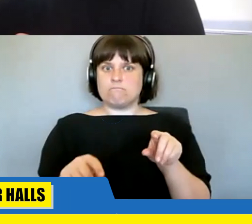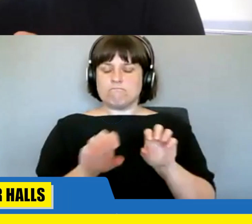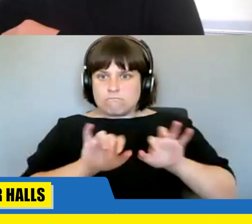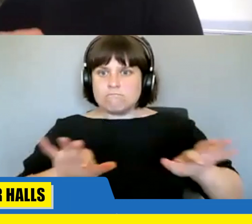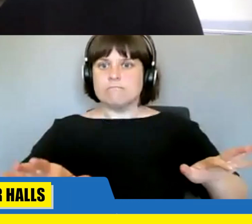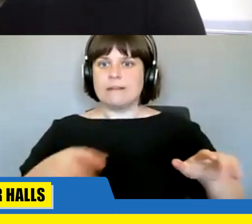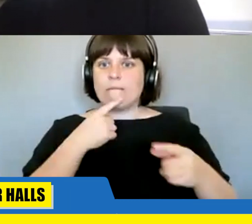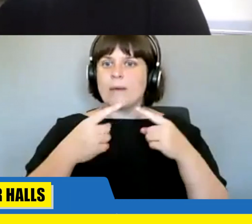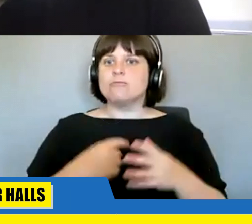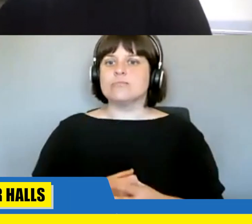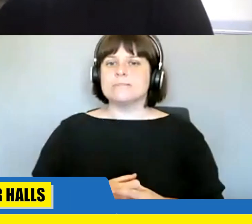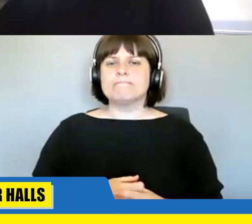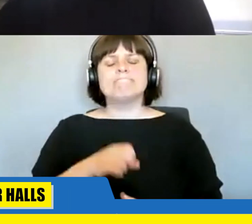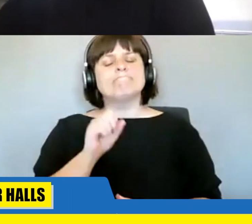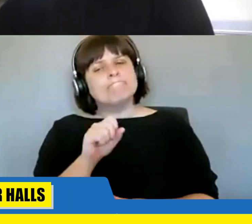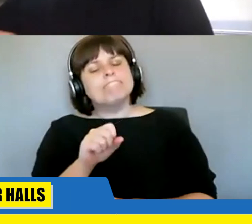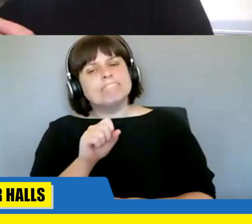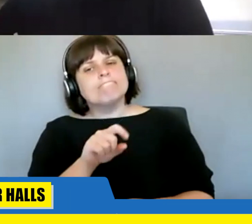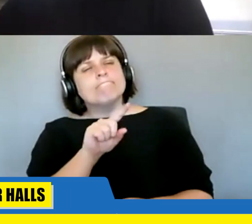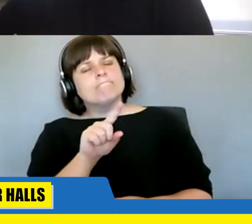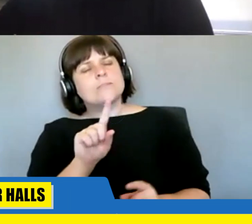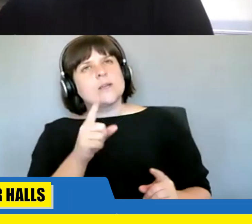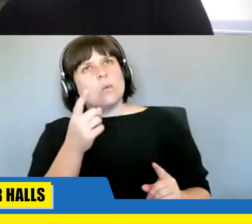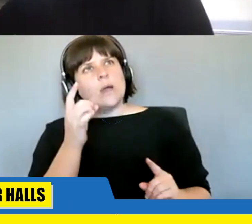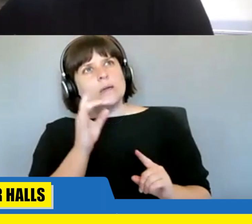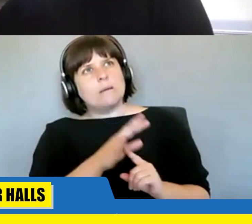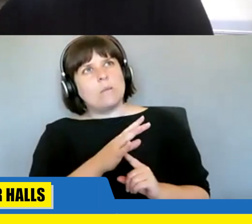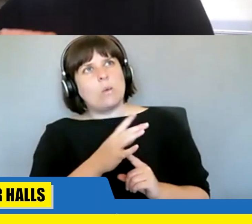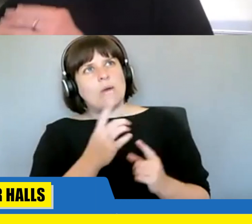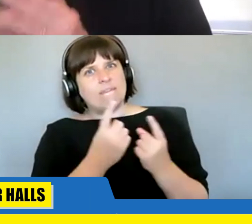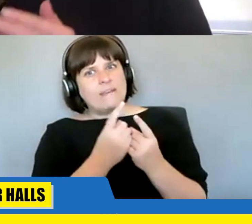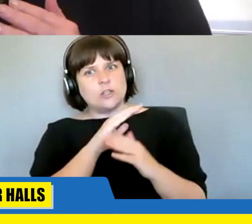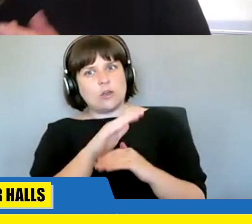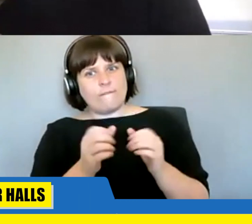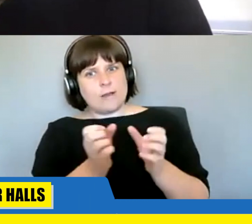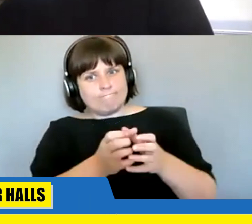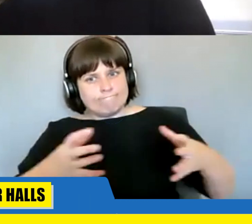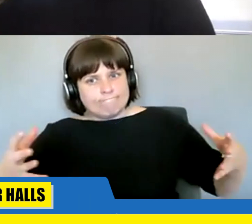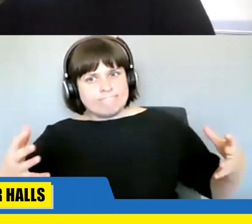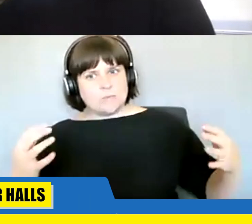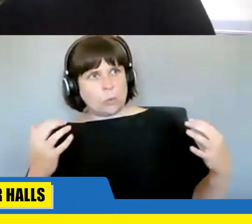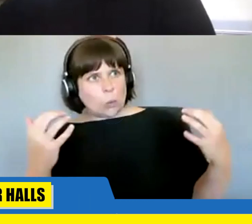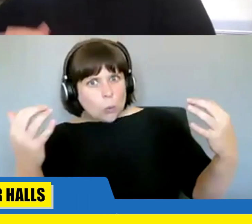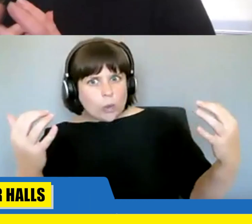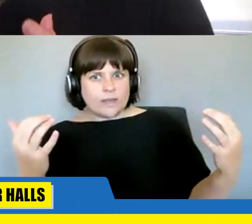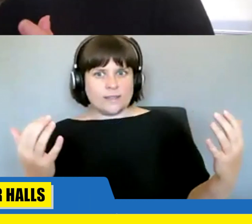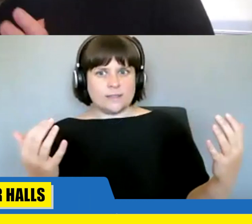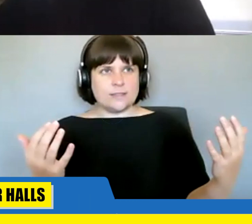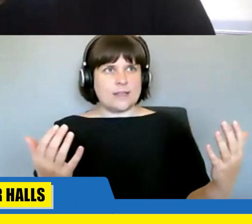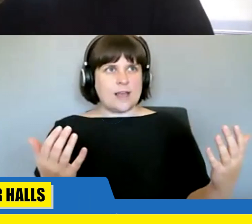Yeah. And so one of the key things of, building an audience and then encouraging people to